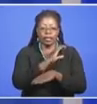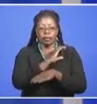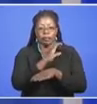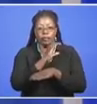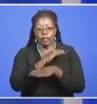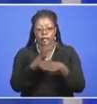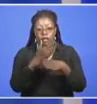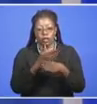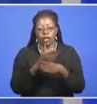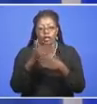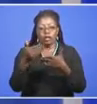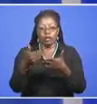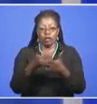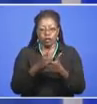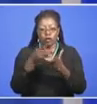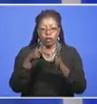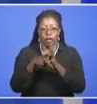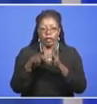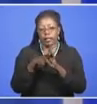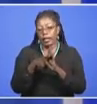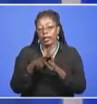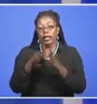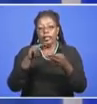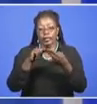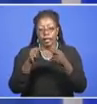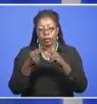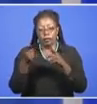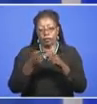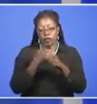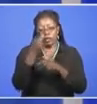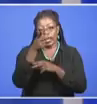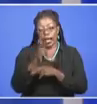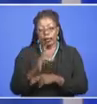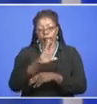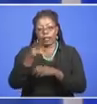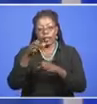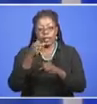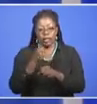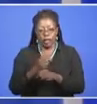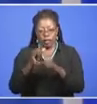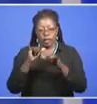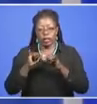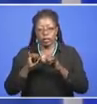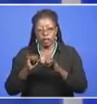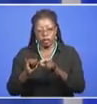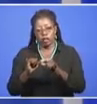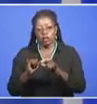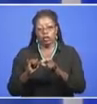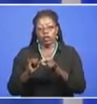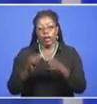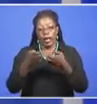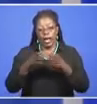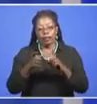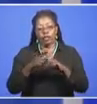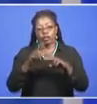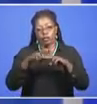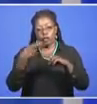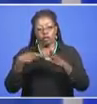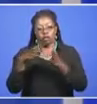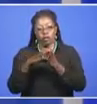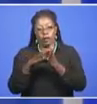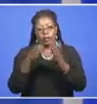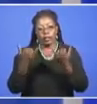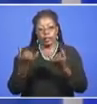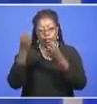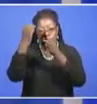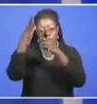latest homicide numbers for the first half of this year, along with their ongoing efforts to reduce crime. The police commissioner detailed the